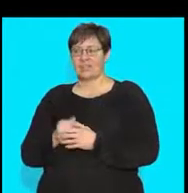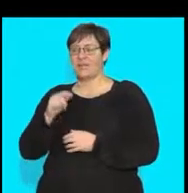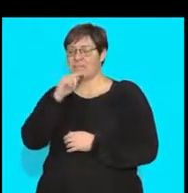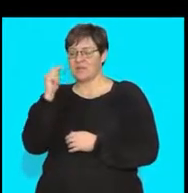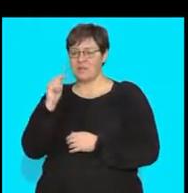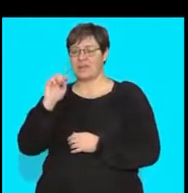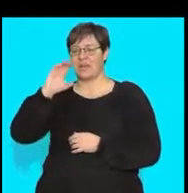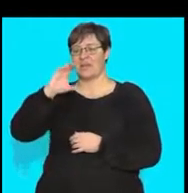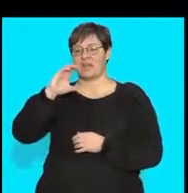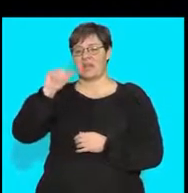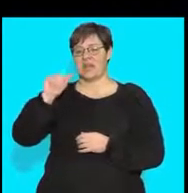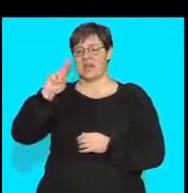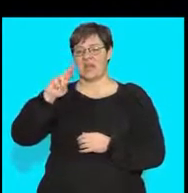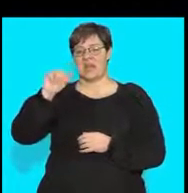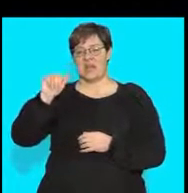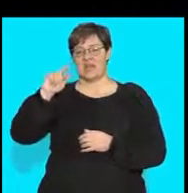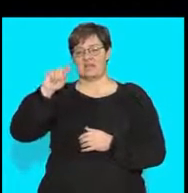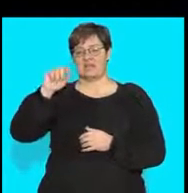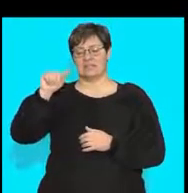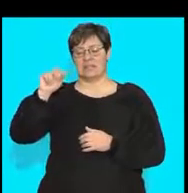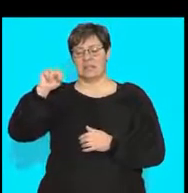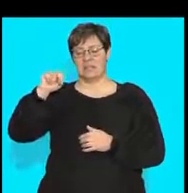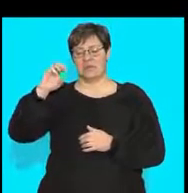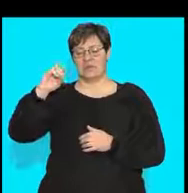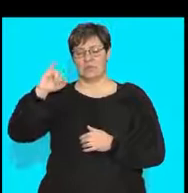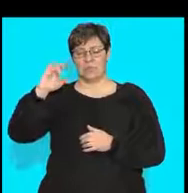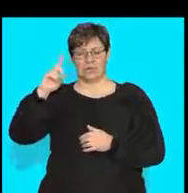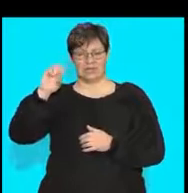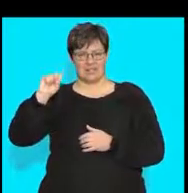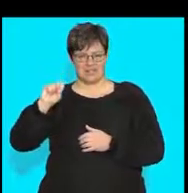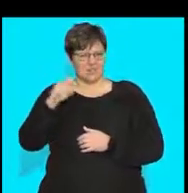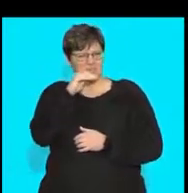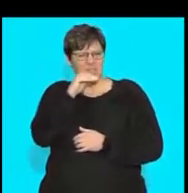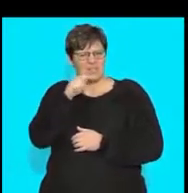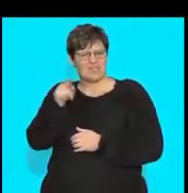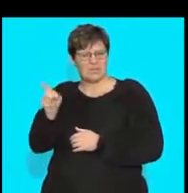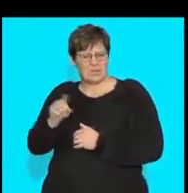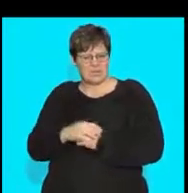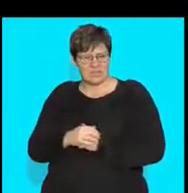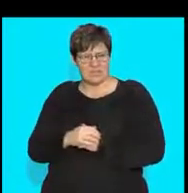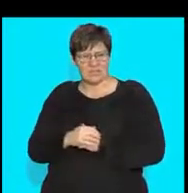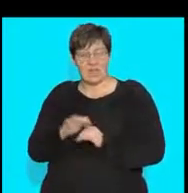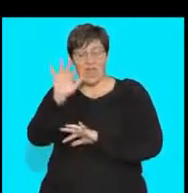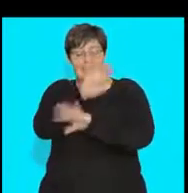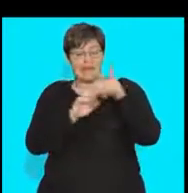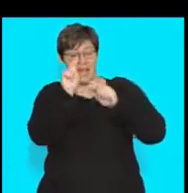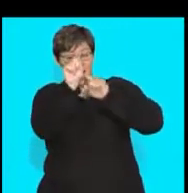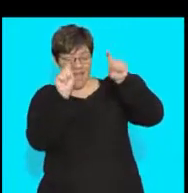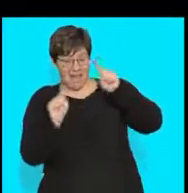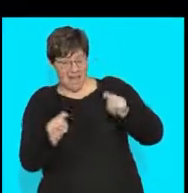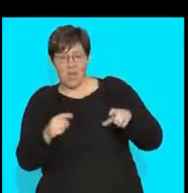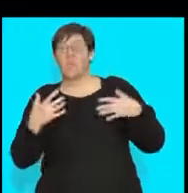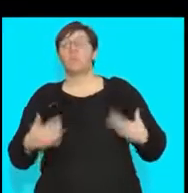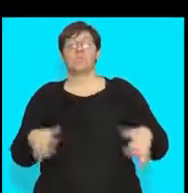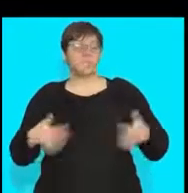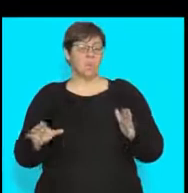here carotenoids. And what does that simply mean? That simply means these colors are actually